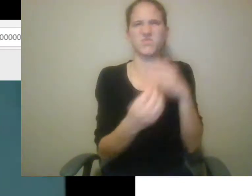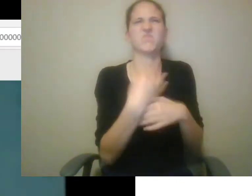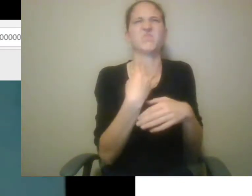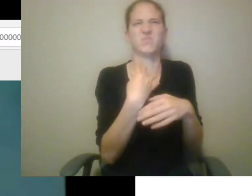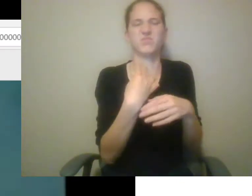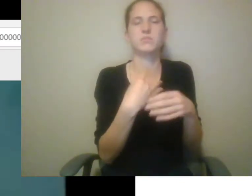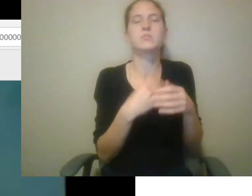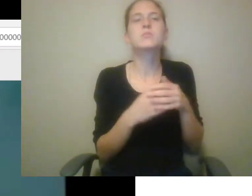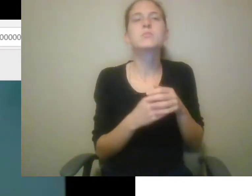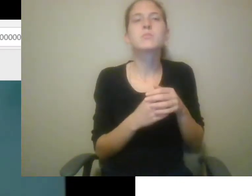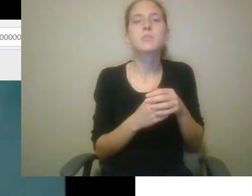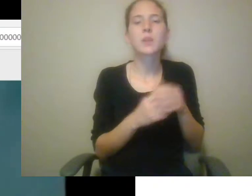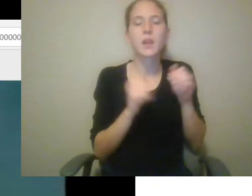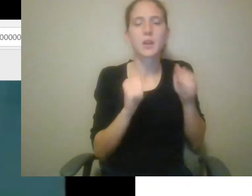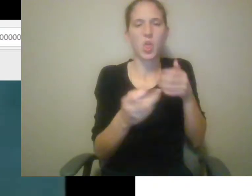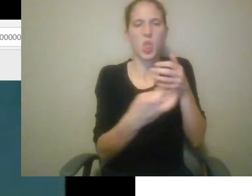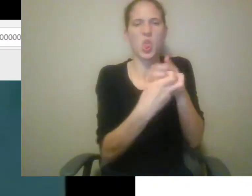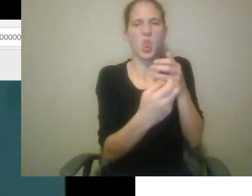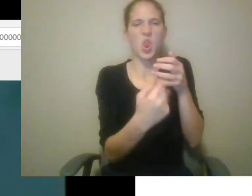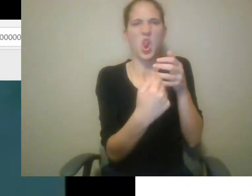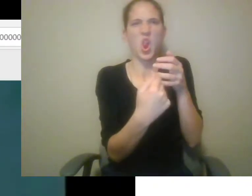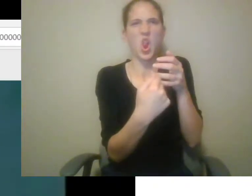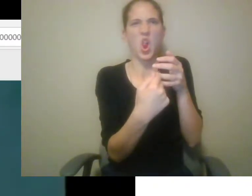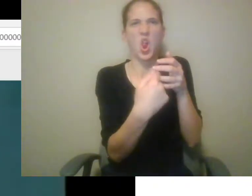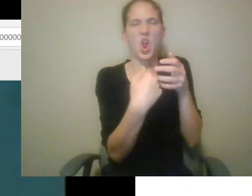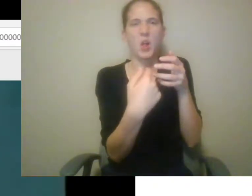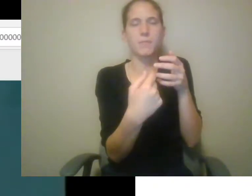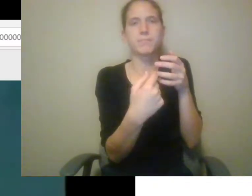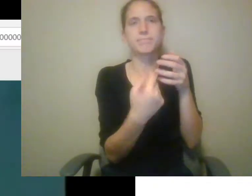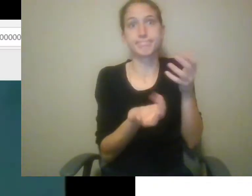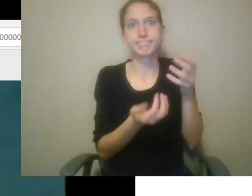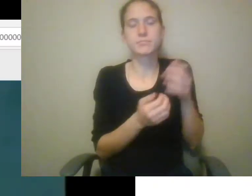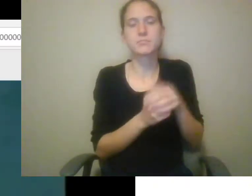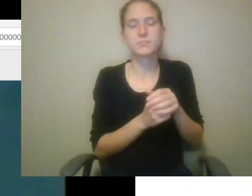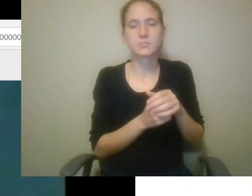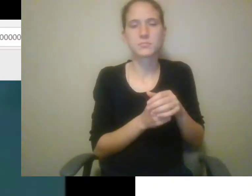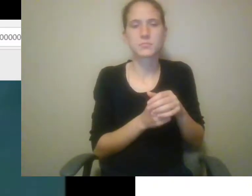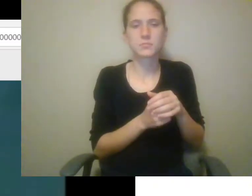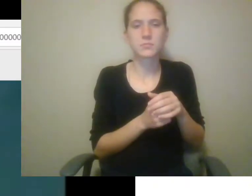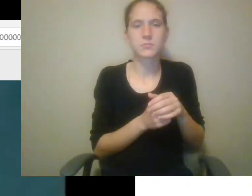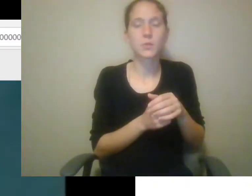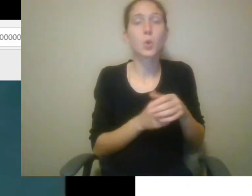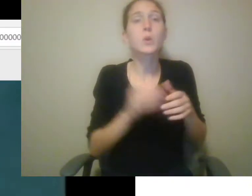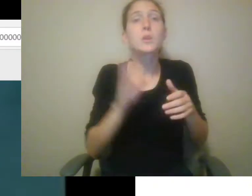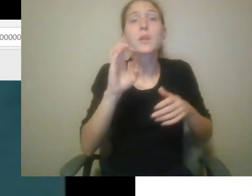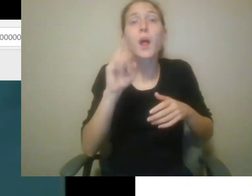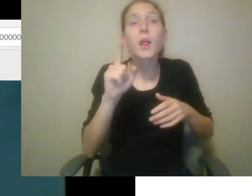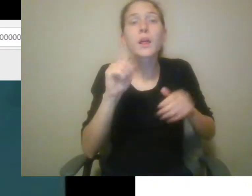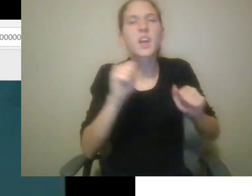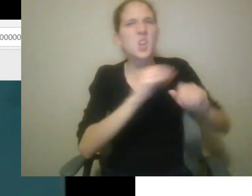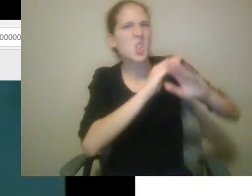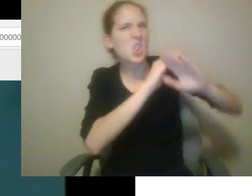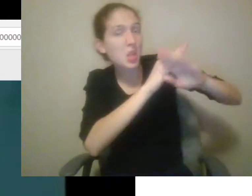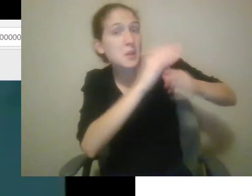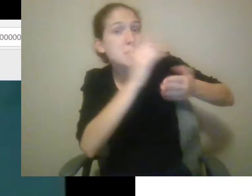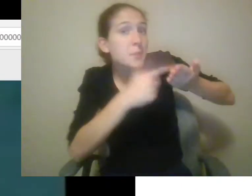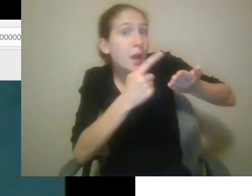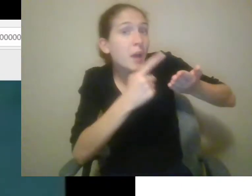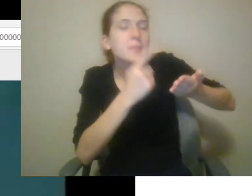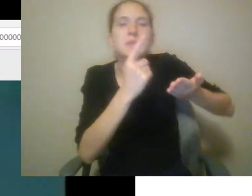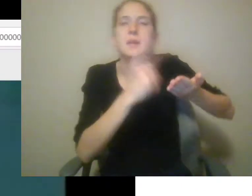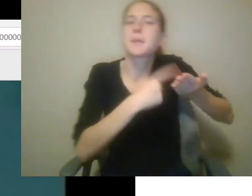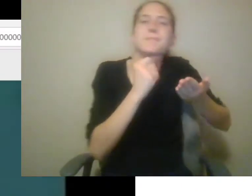So it's good, and it has some ability to control what goes in and out, but it's not totally perfect. Right? And that's why we still get